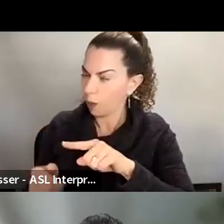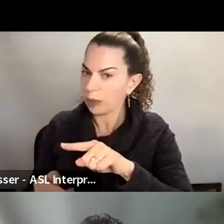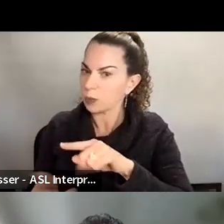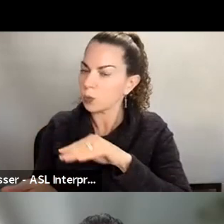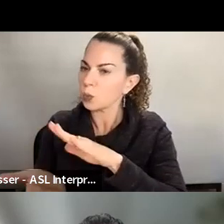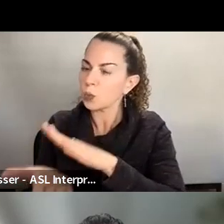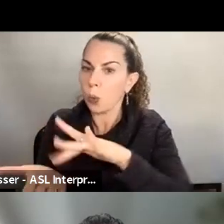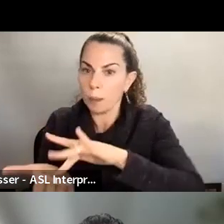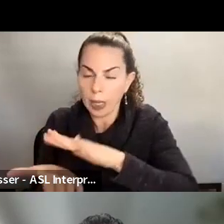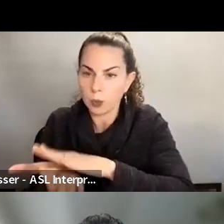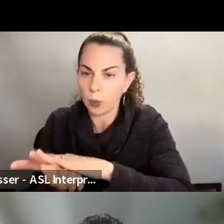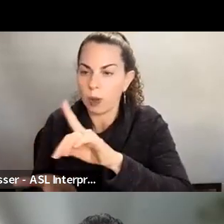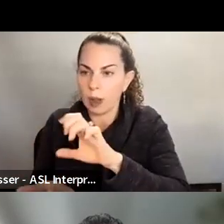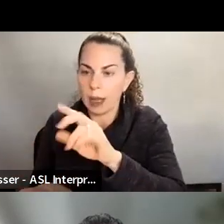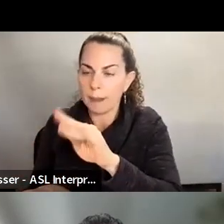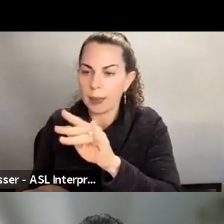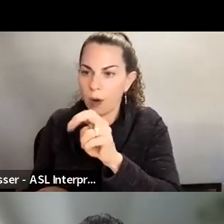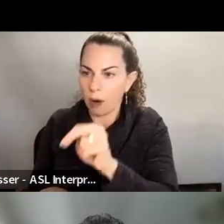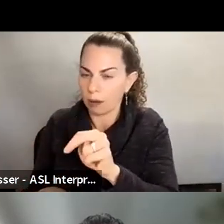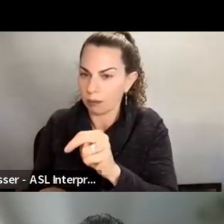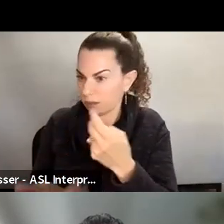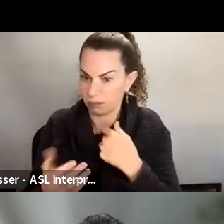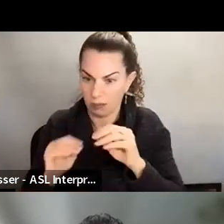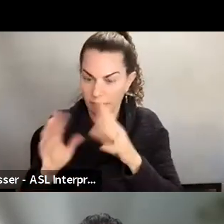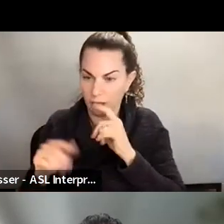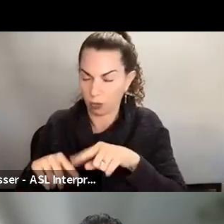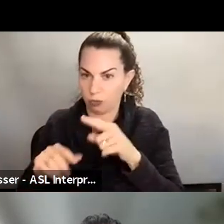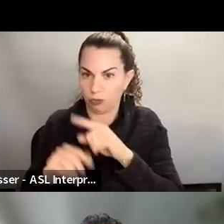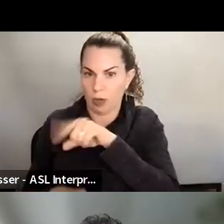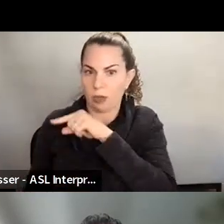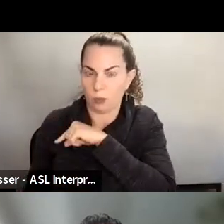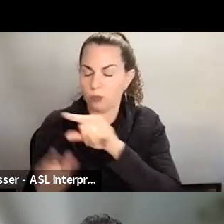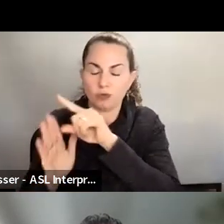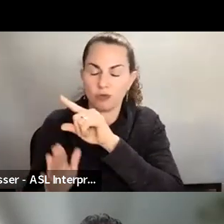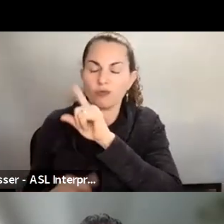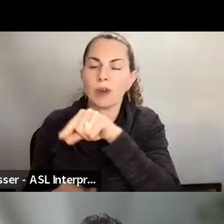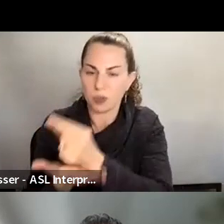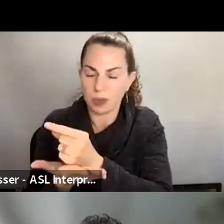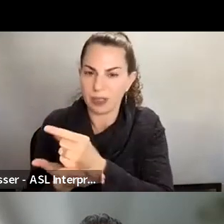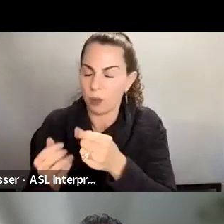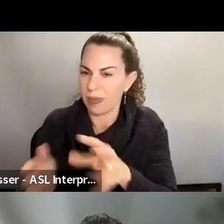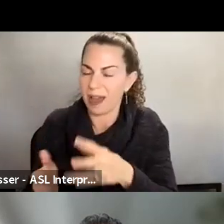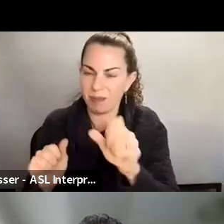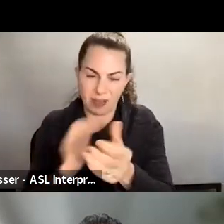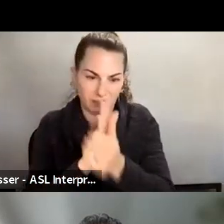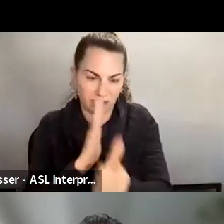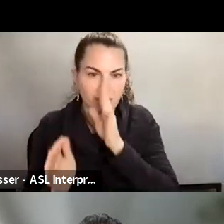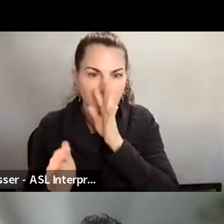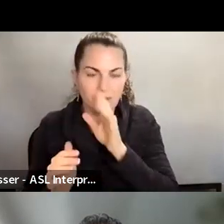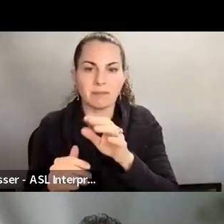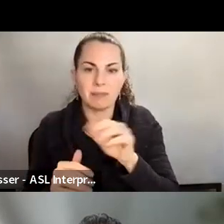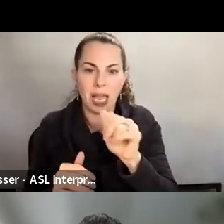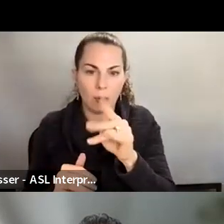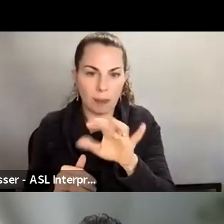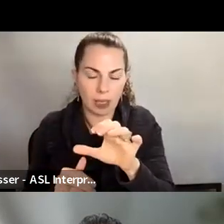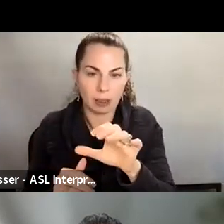hear, presumably I could not have graduated without being fluent in Arabic. And our risk managers really felt